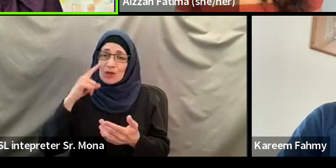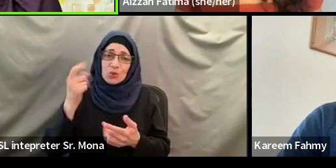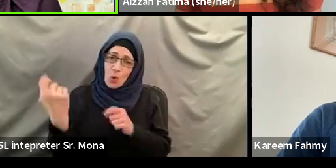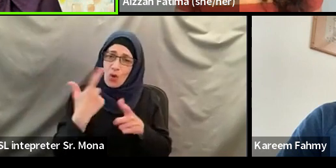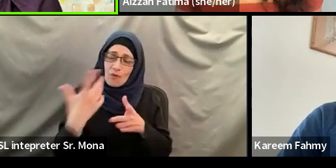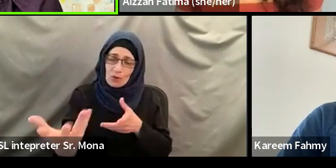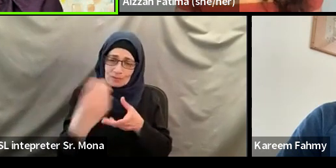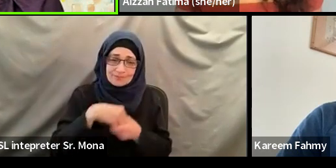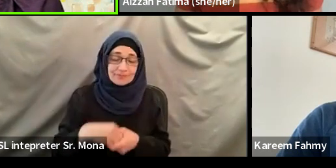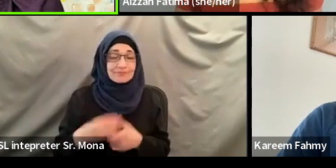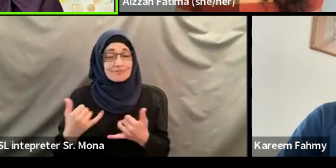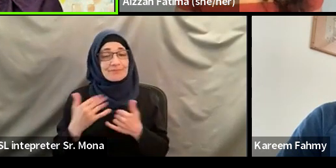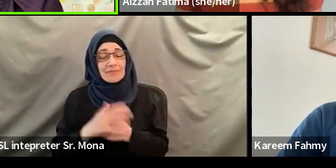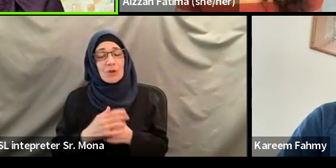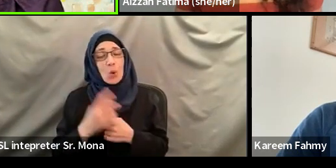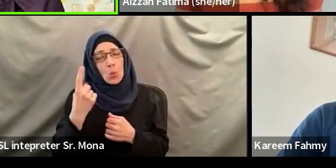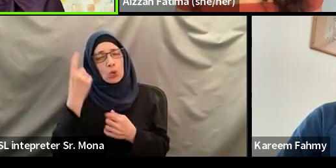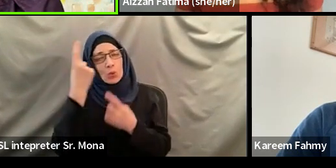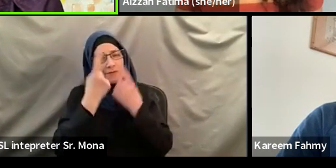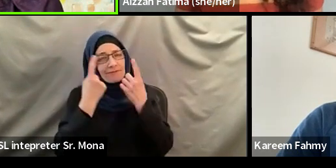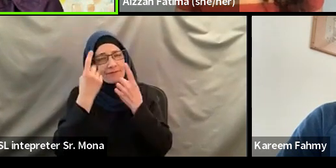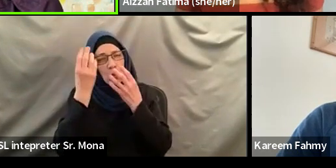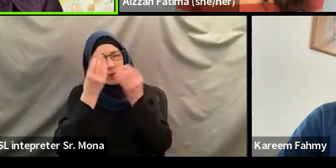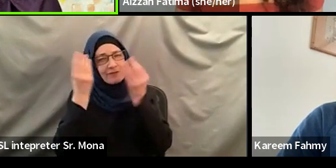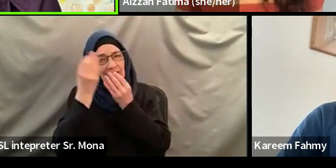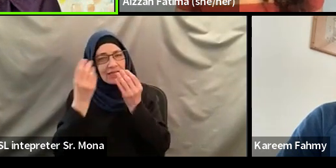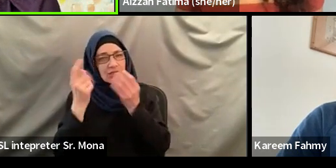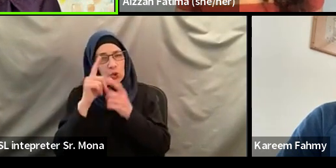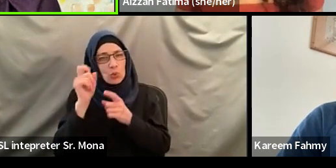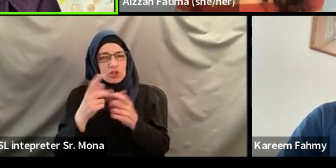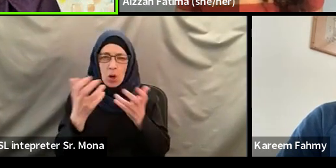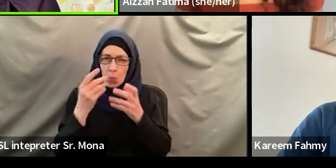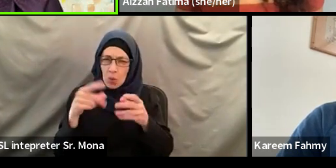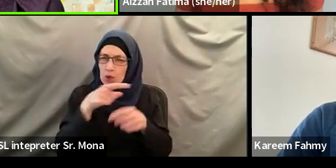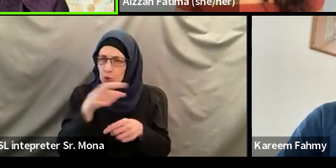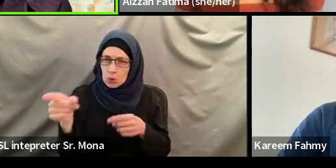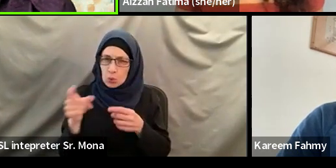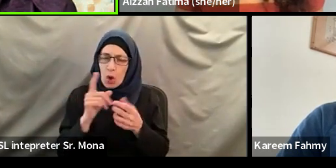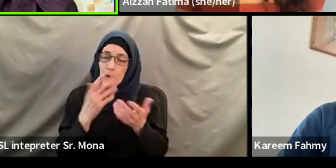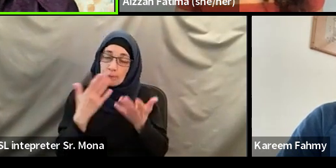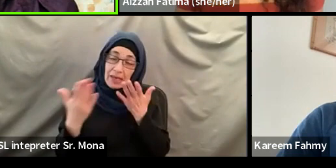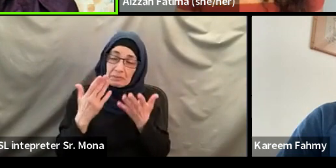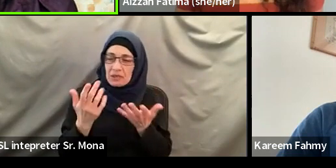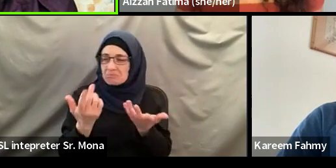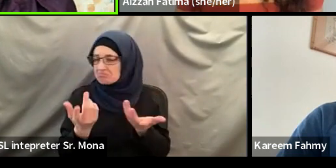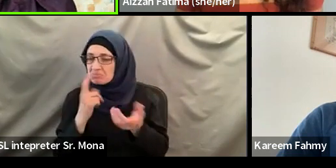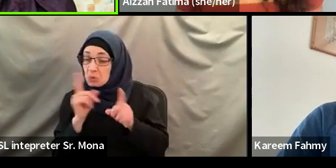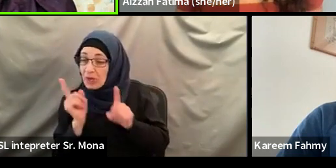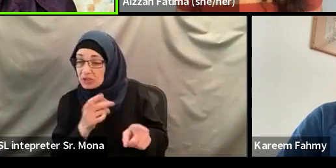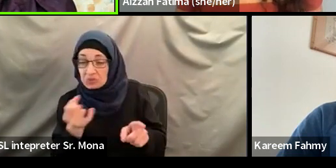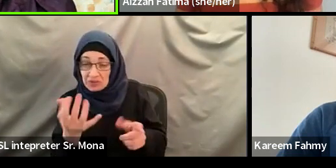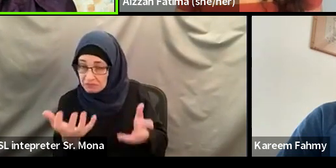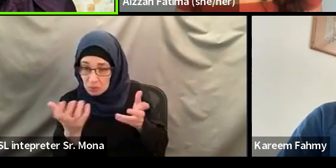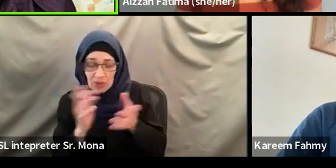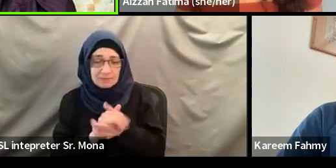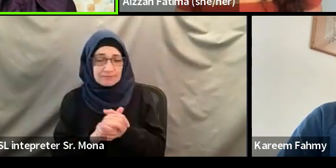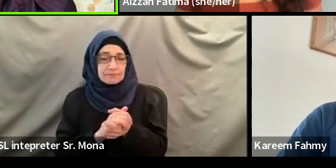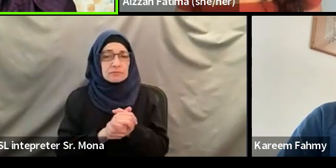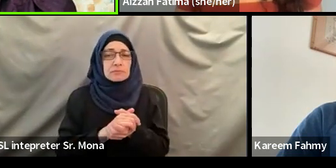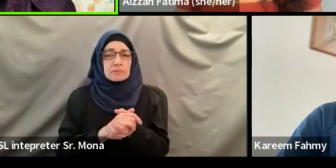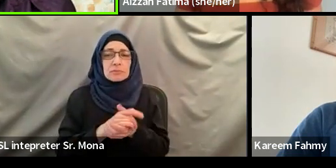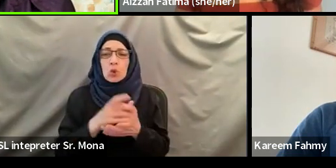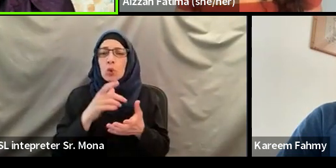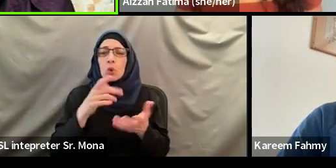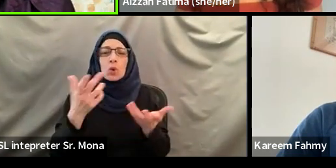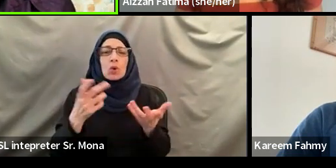question that I want to give all of you a moment to potentially answer if you have any thoughts, whose voices